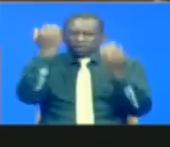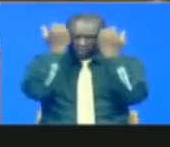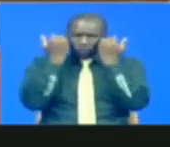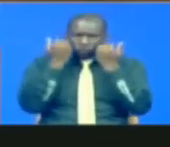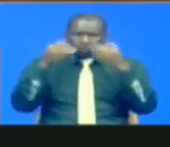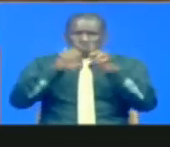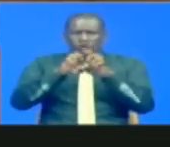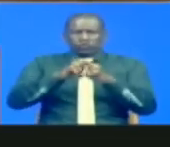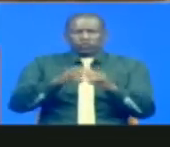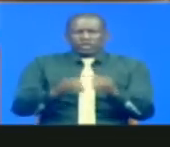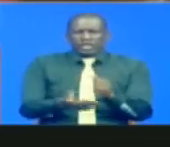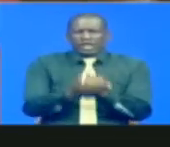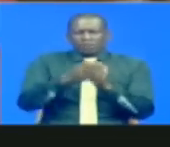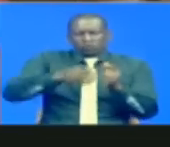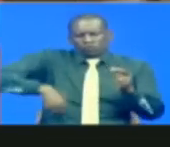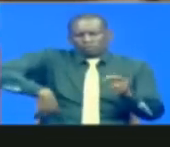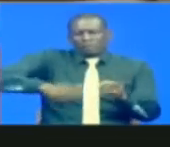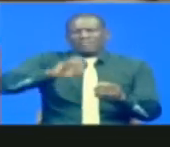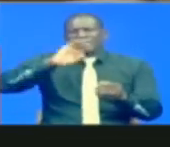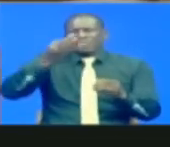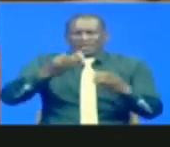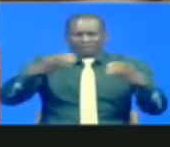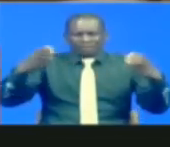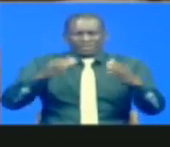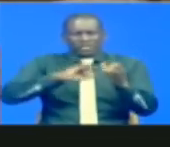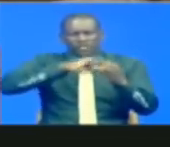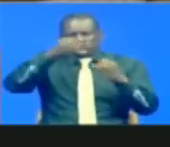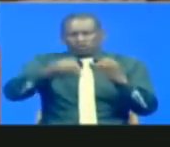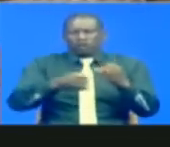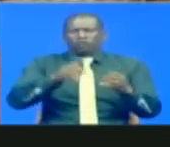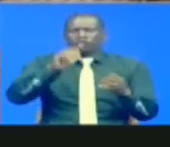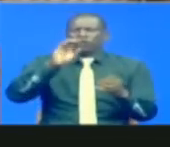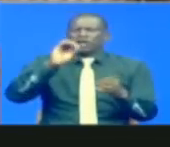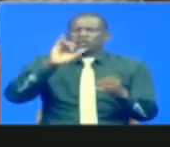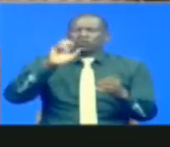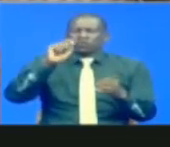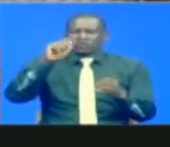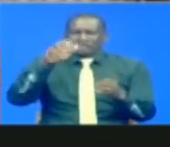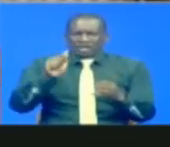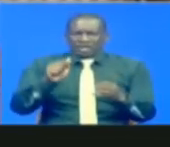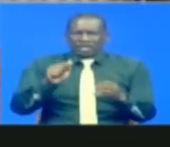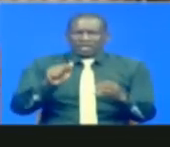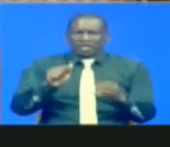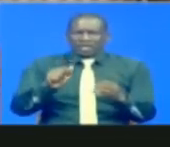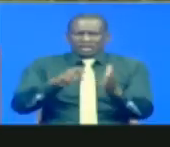the procurement of a third-party cover for a Toyota Fielder registration number